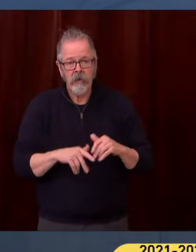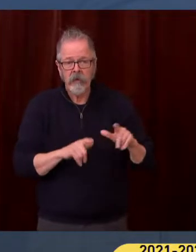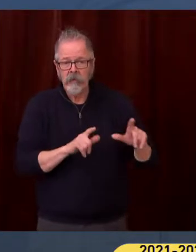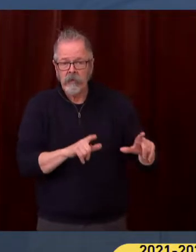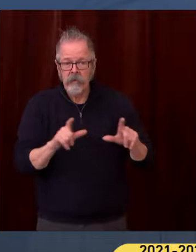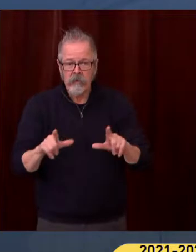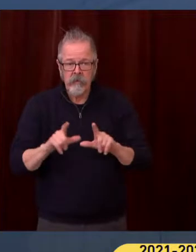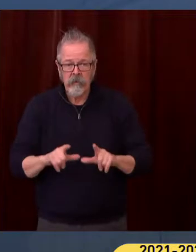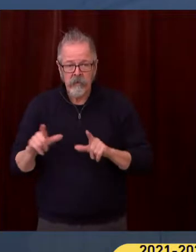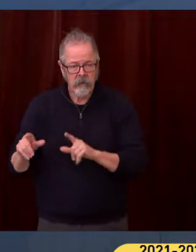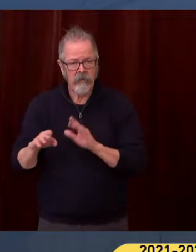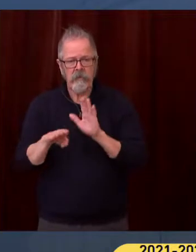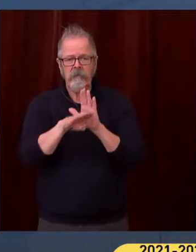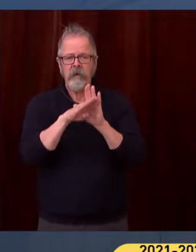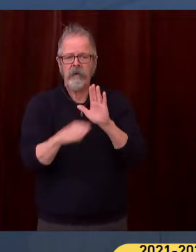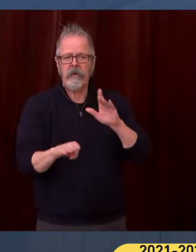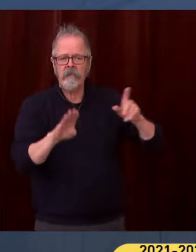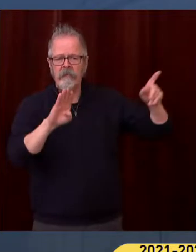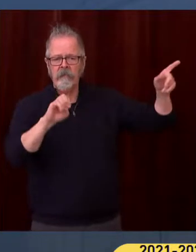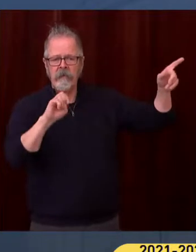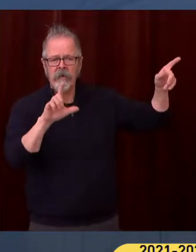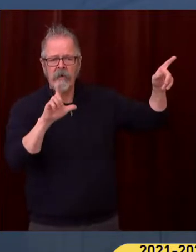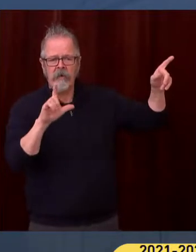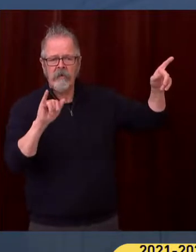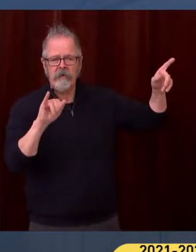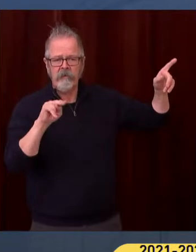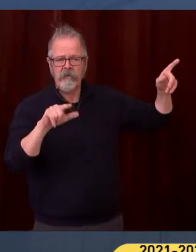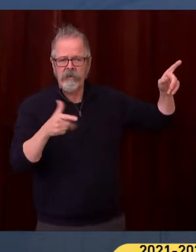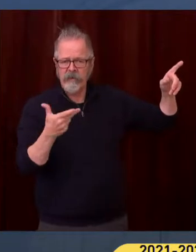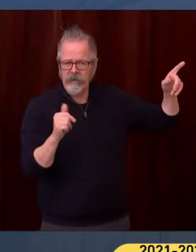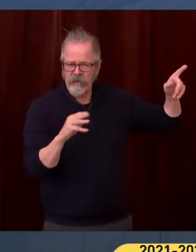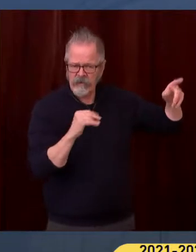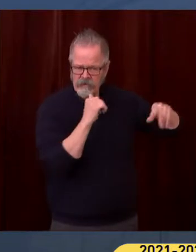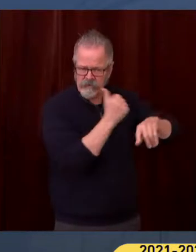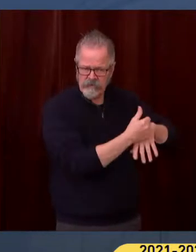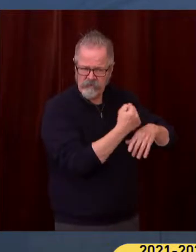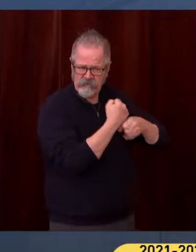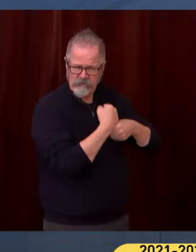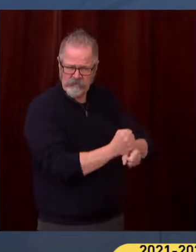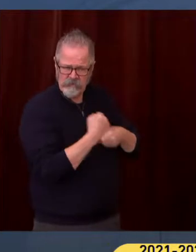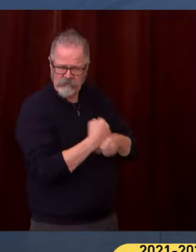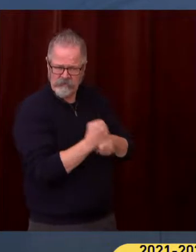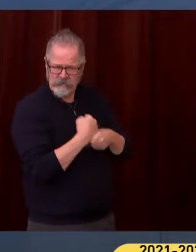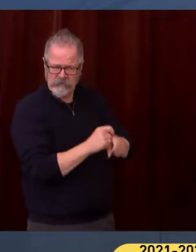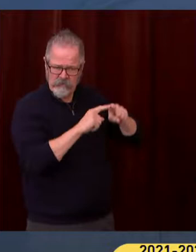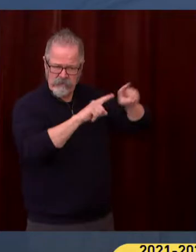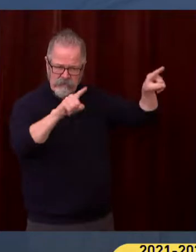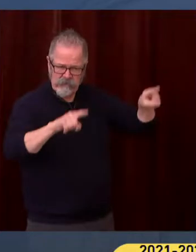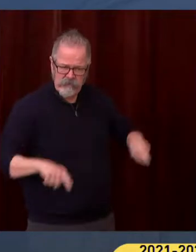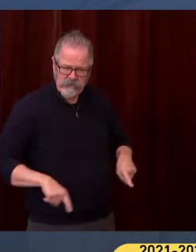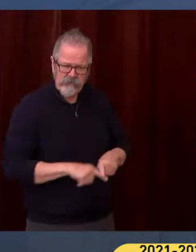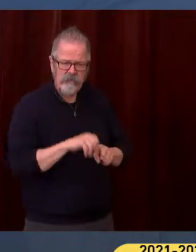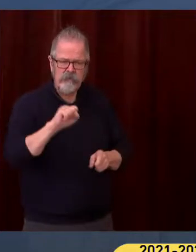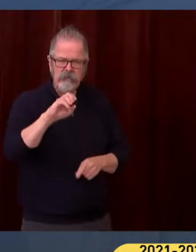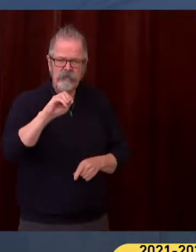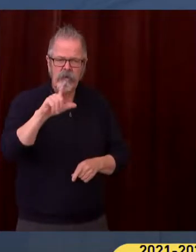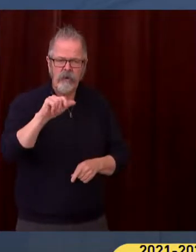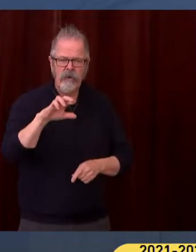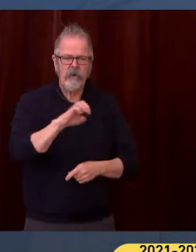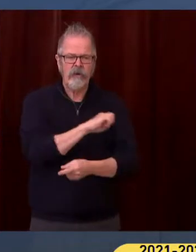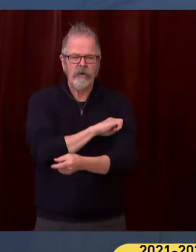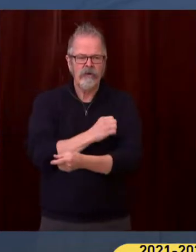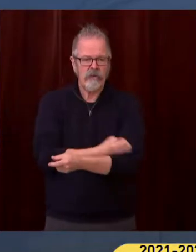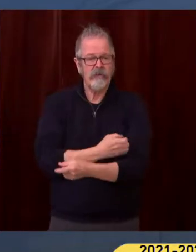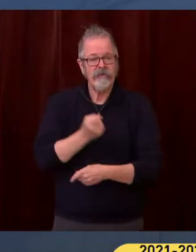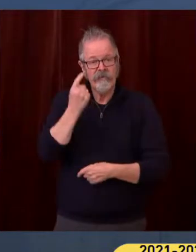looked down and see all these wind turbine blades, which are just incredibly huge. If you're ever sitting next to one, it'll blow your socks off. And those